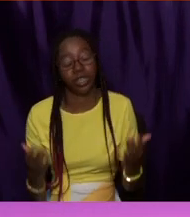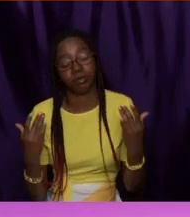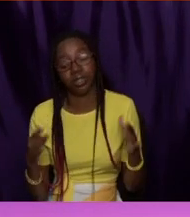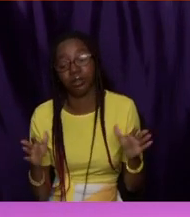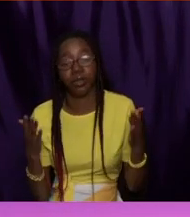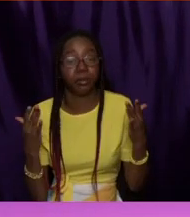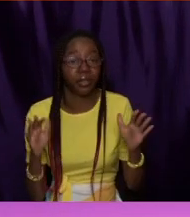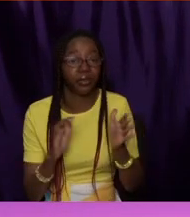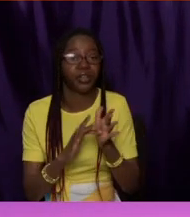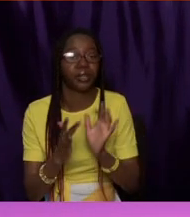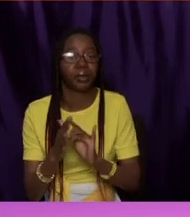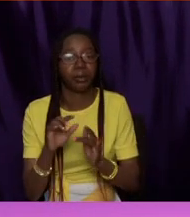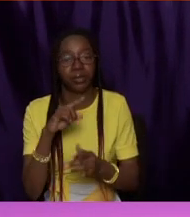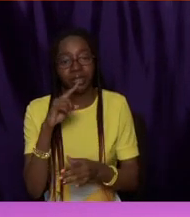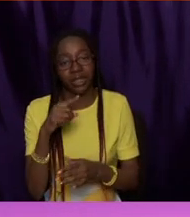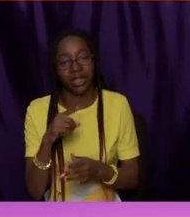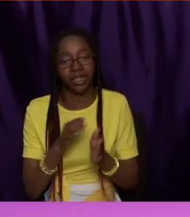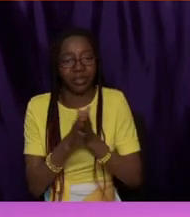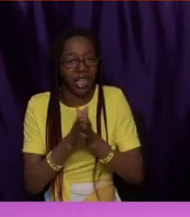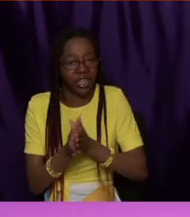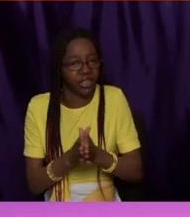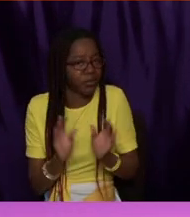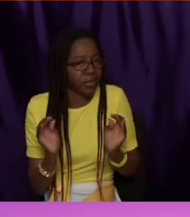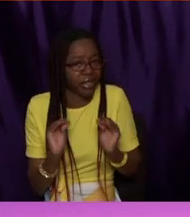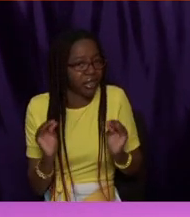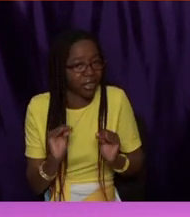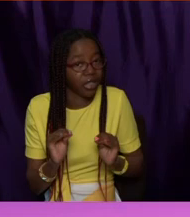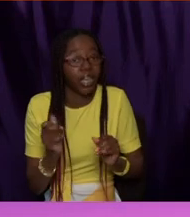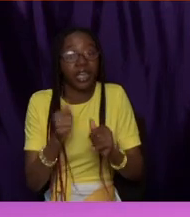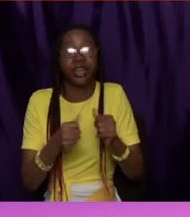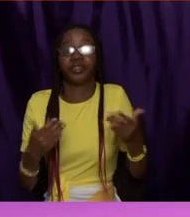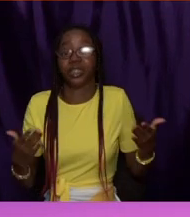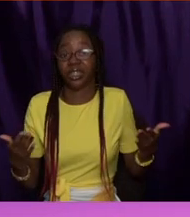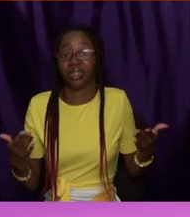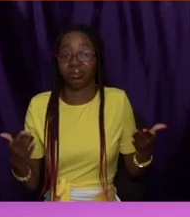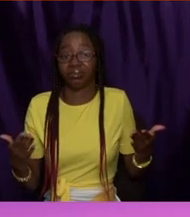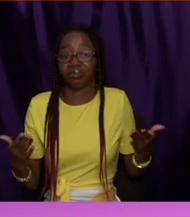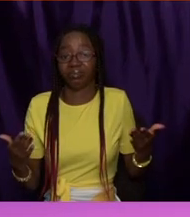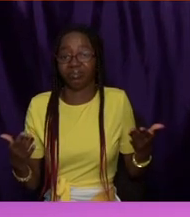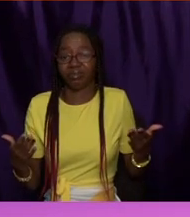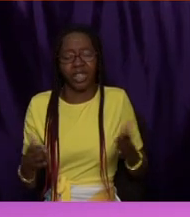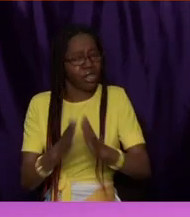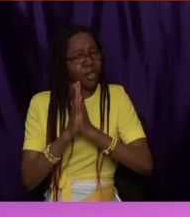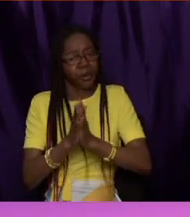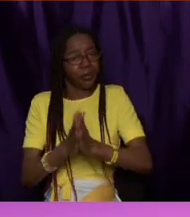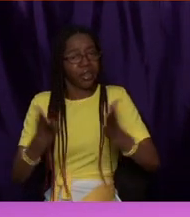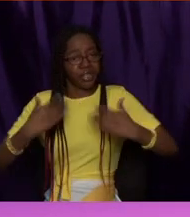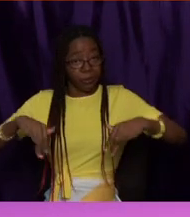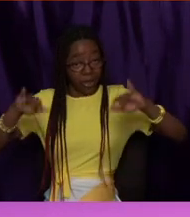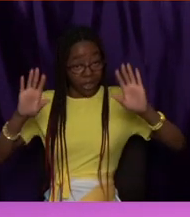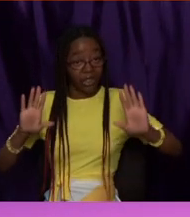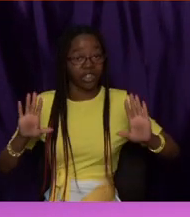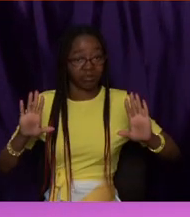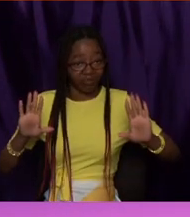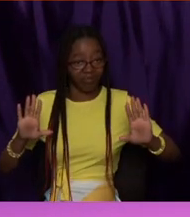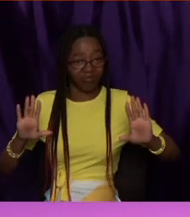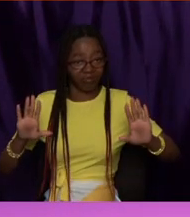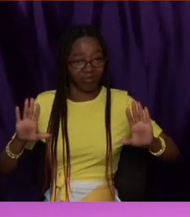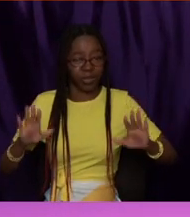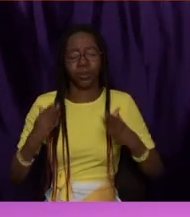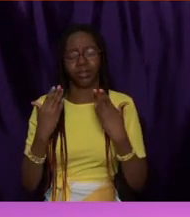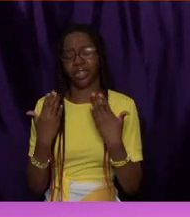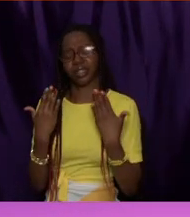I'm going. The Bible says, be anxious for nothing, but in everything, with prayer and supplication,